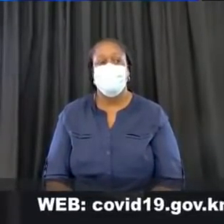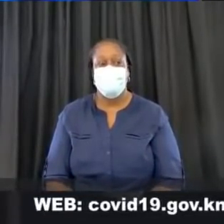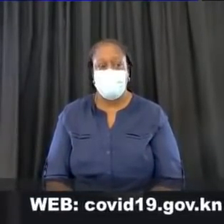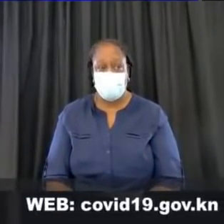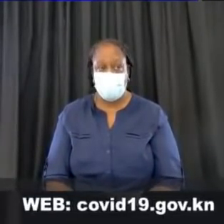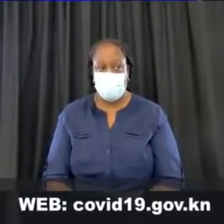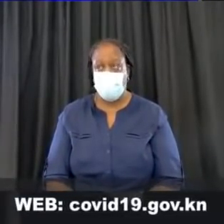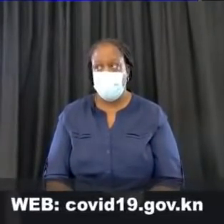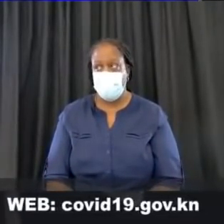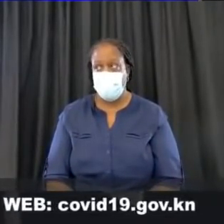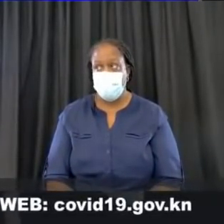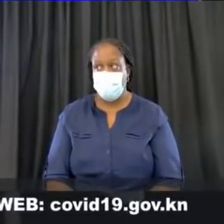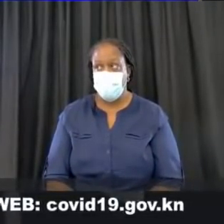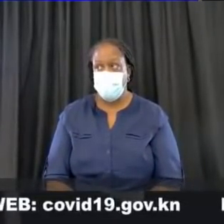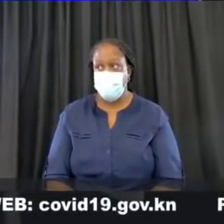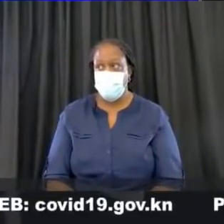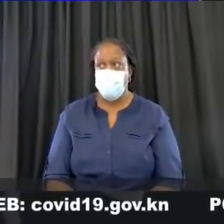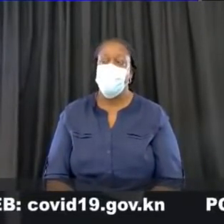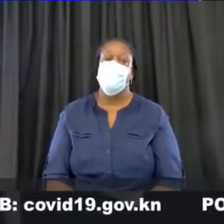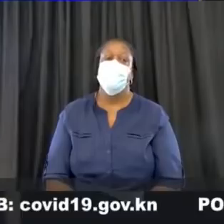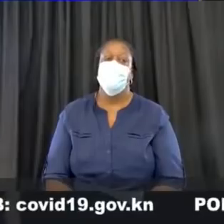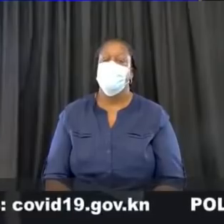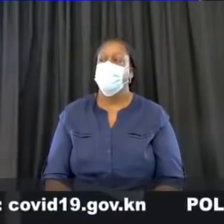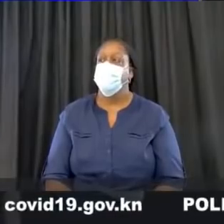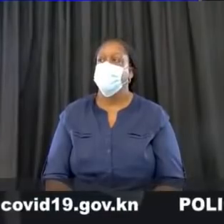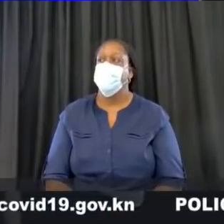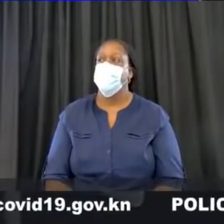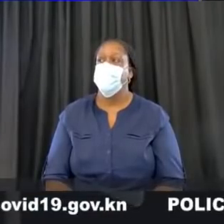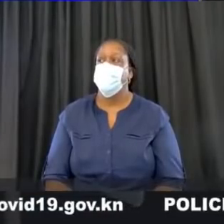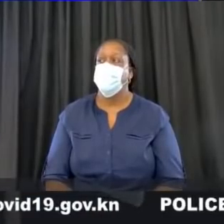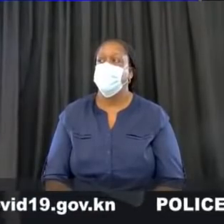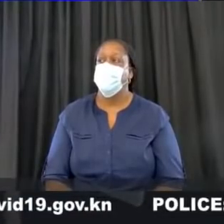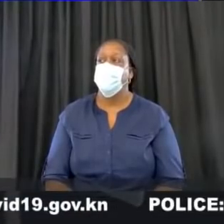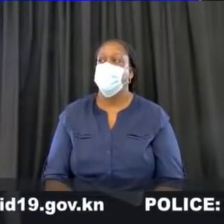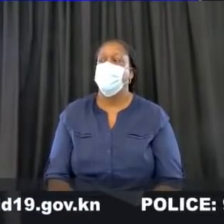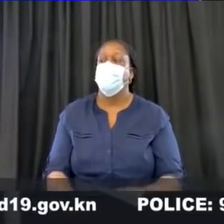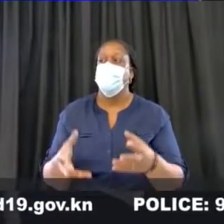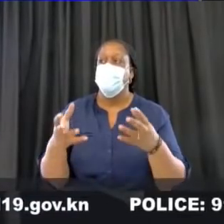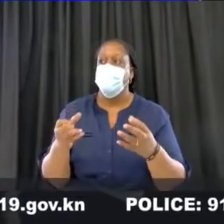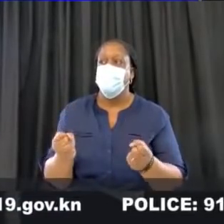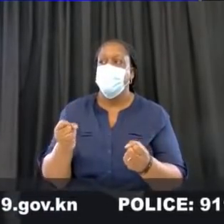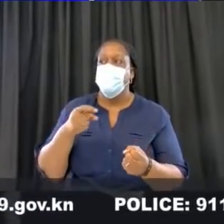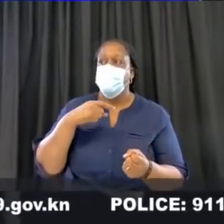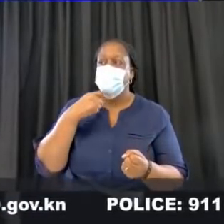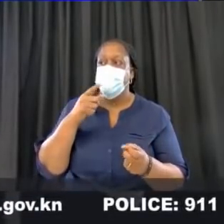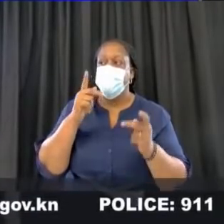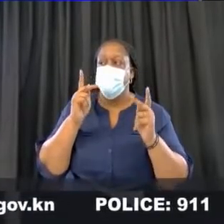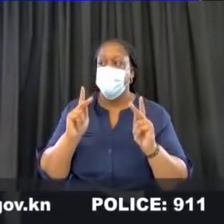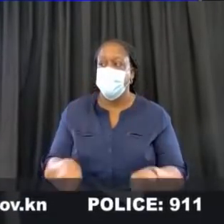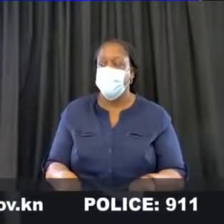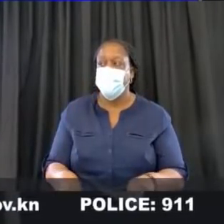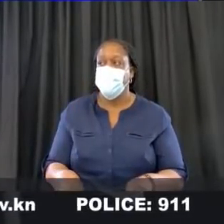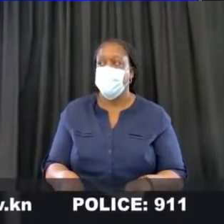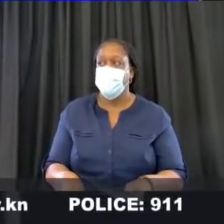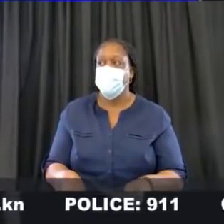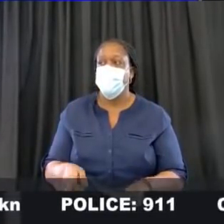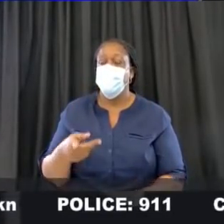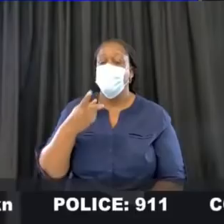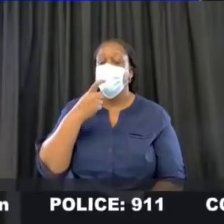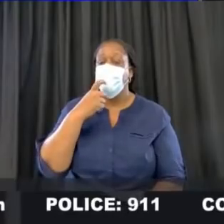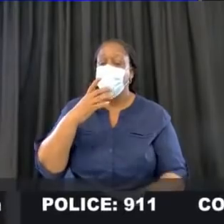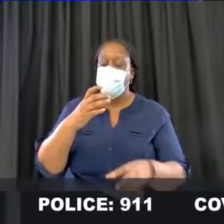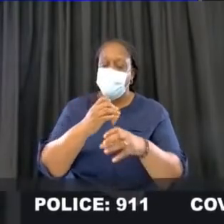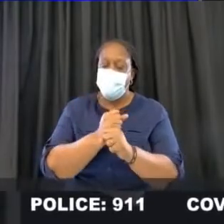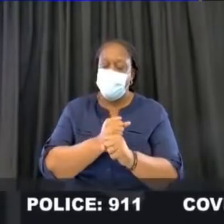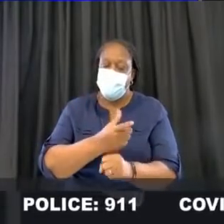I want to use this opportunity to say to anyone who received either the AstraZeneca Oxford